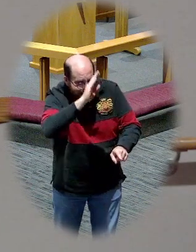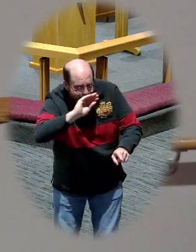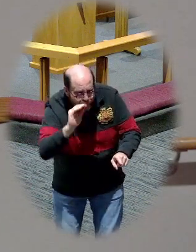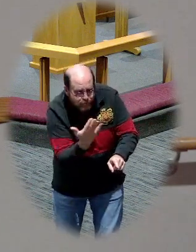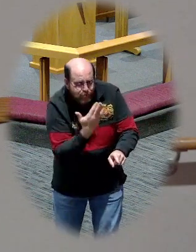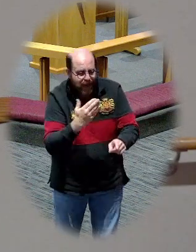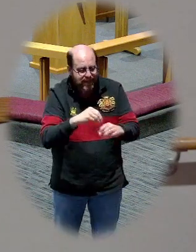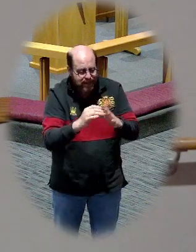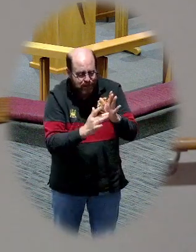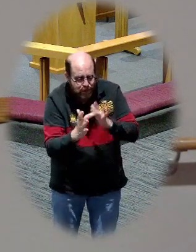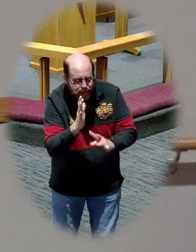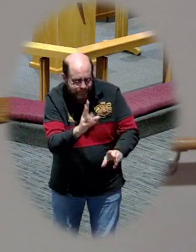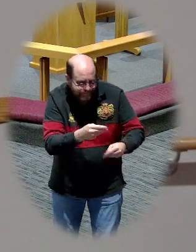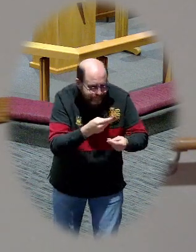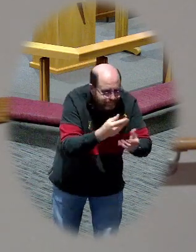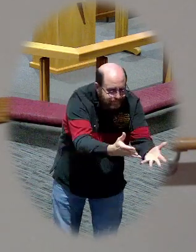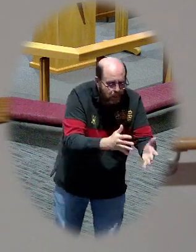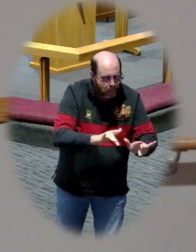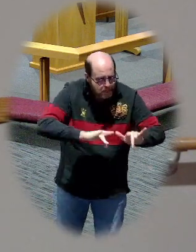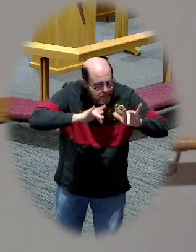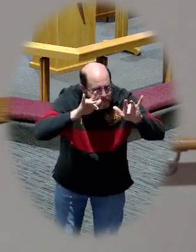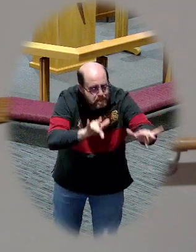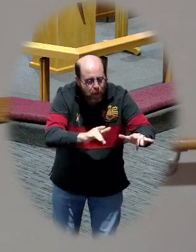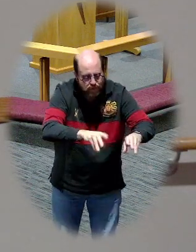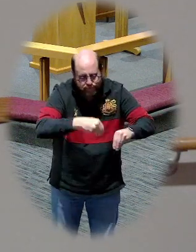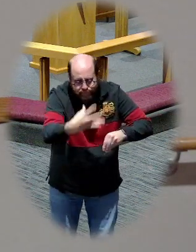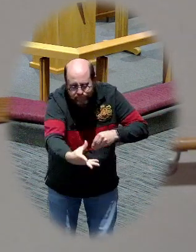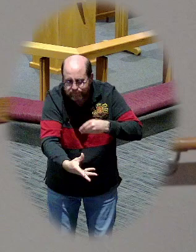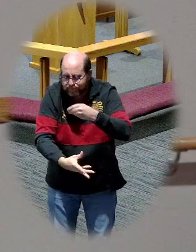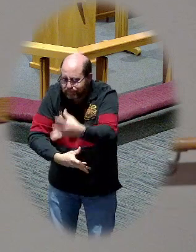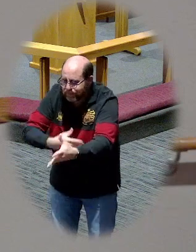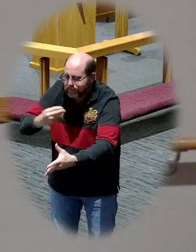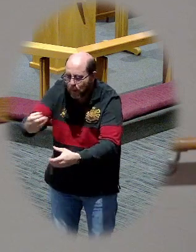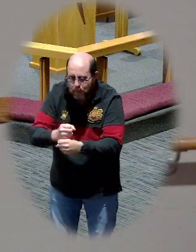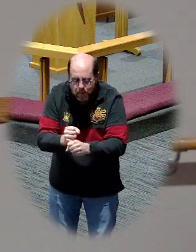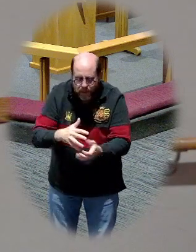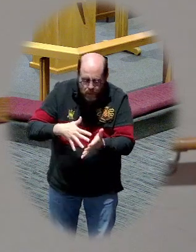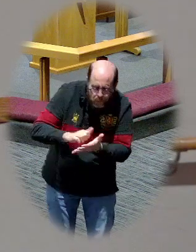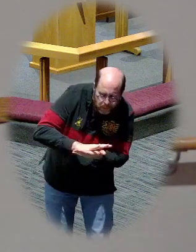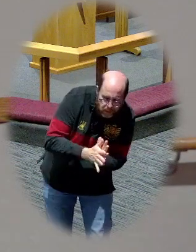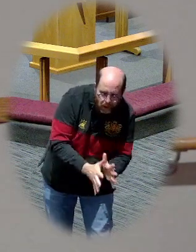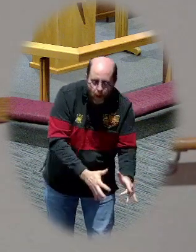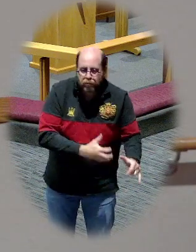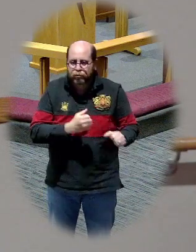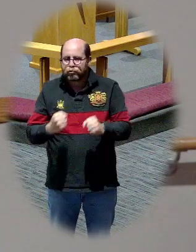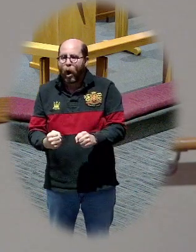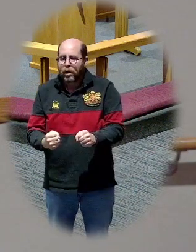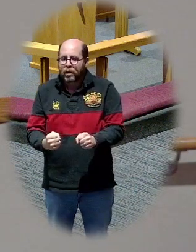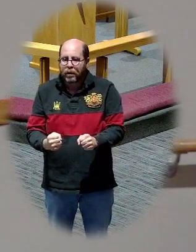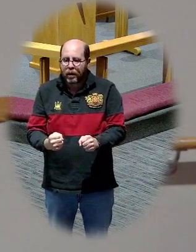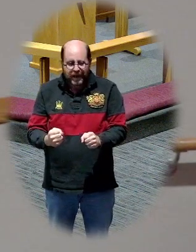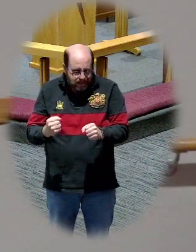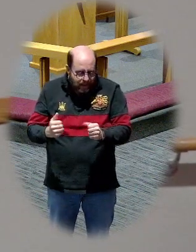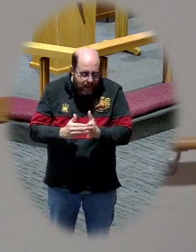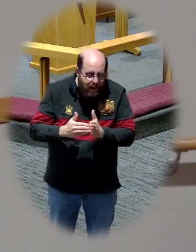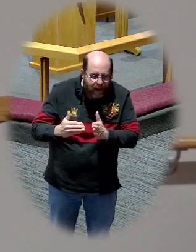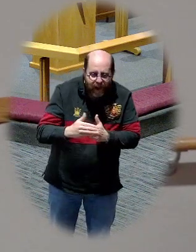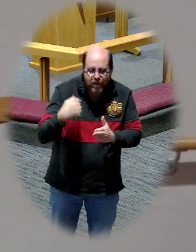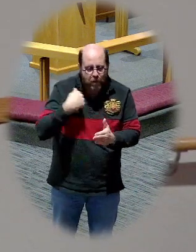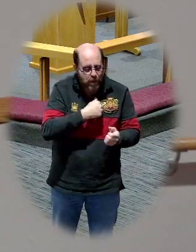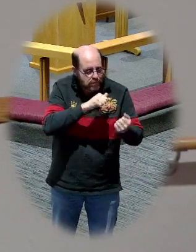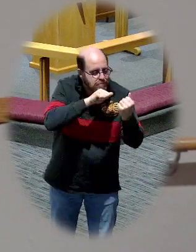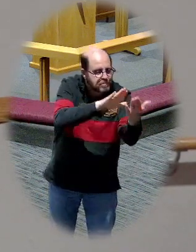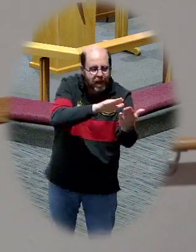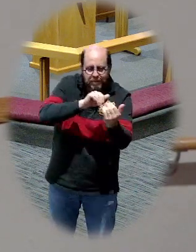Christ Jesus, a grace and a mercy that makes them strong. Like so many things in life, we are confronted with